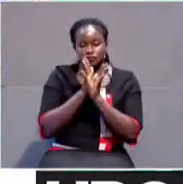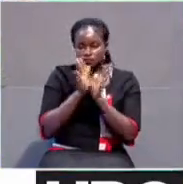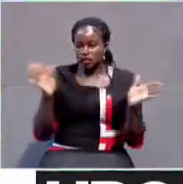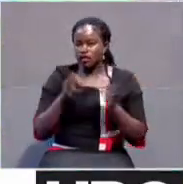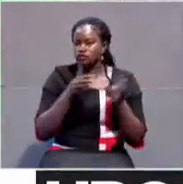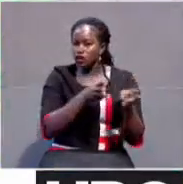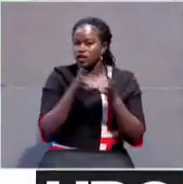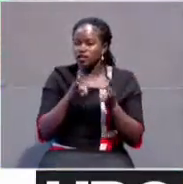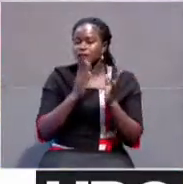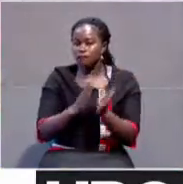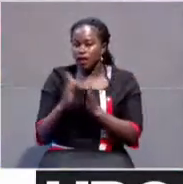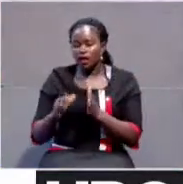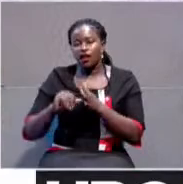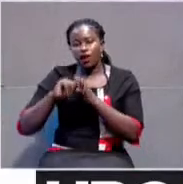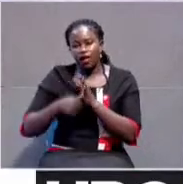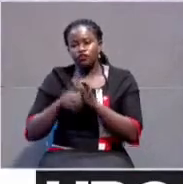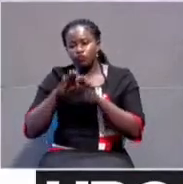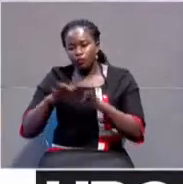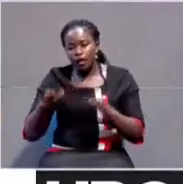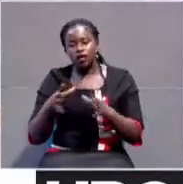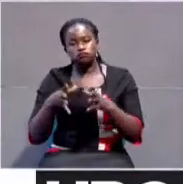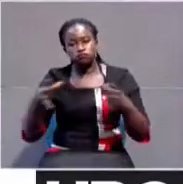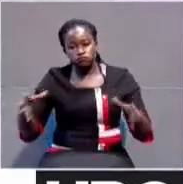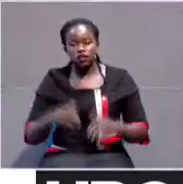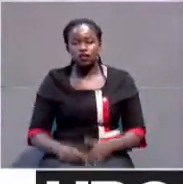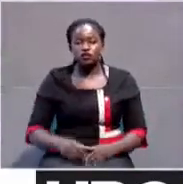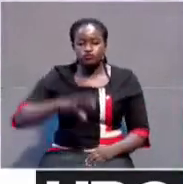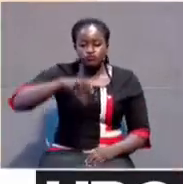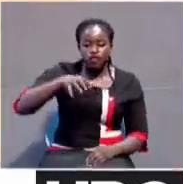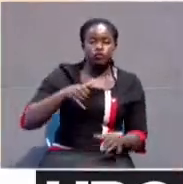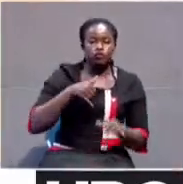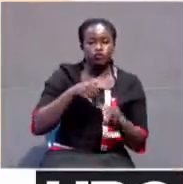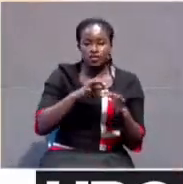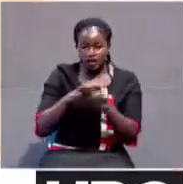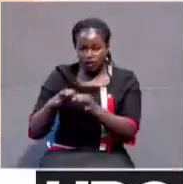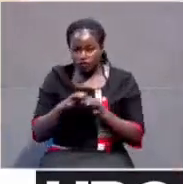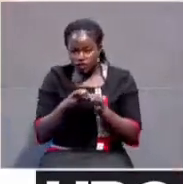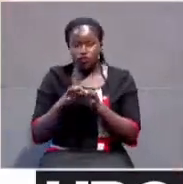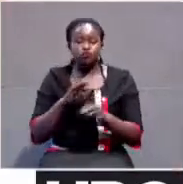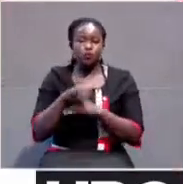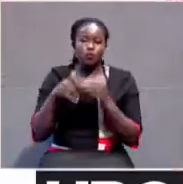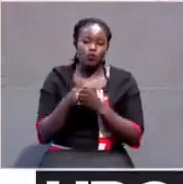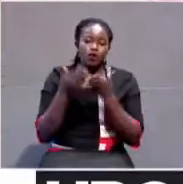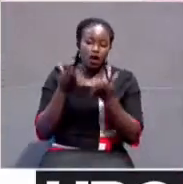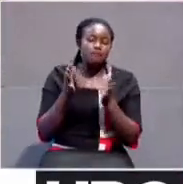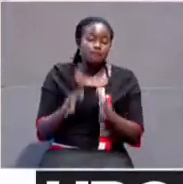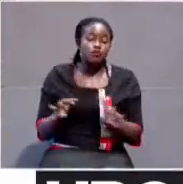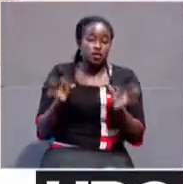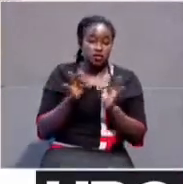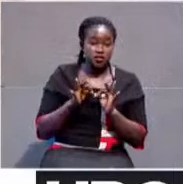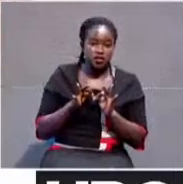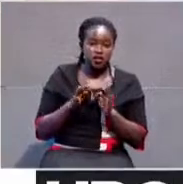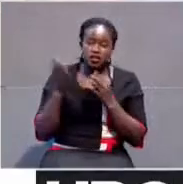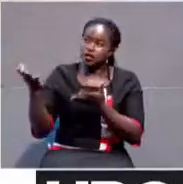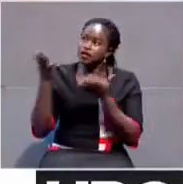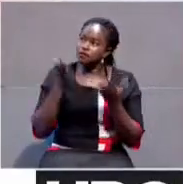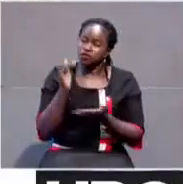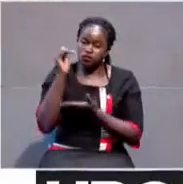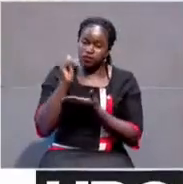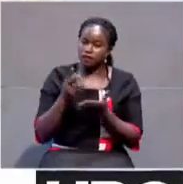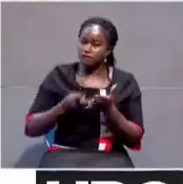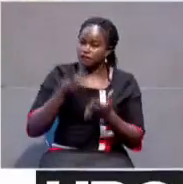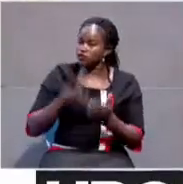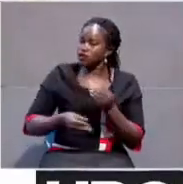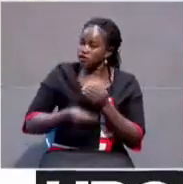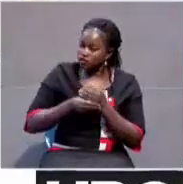plan, issues of market expansion and regional integration are emphasized. Import substitution, value